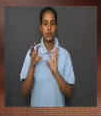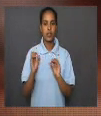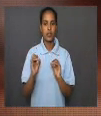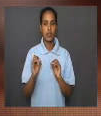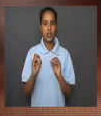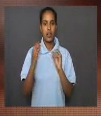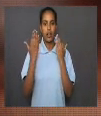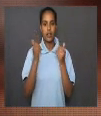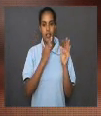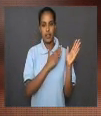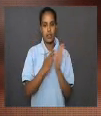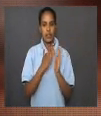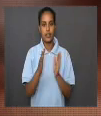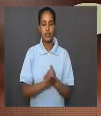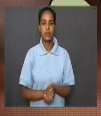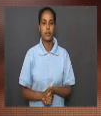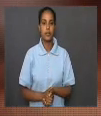Students, let's get ready.